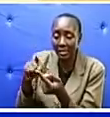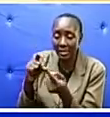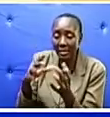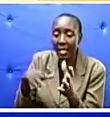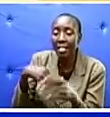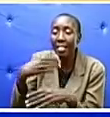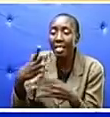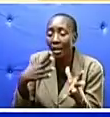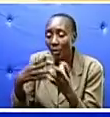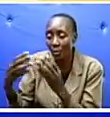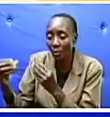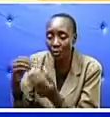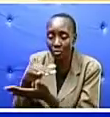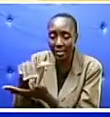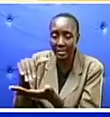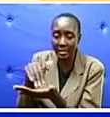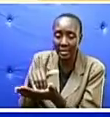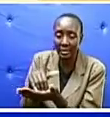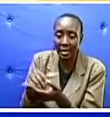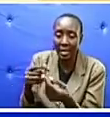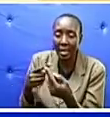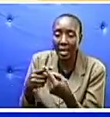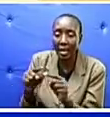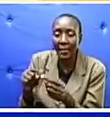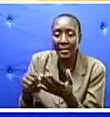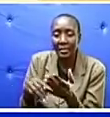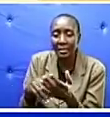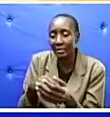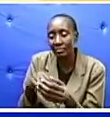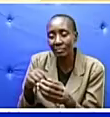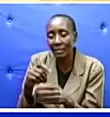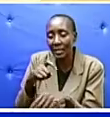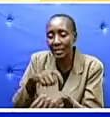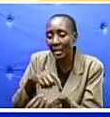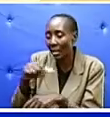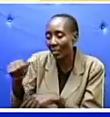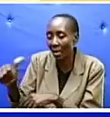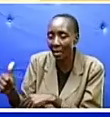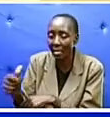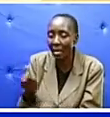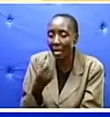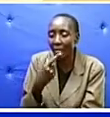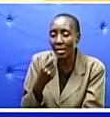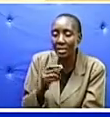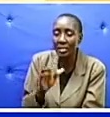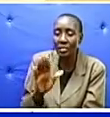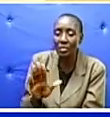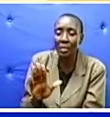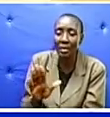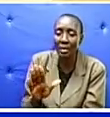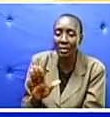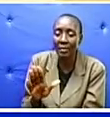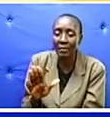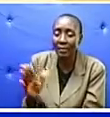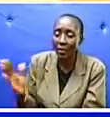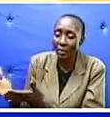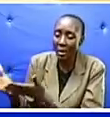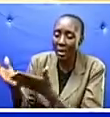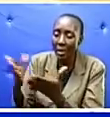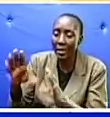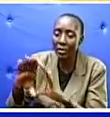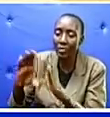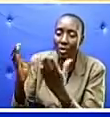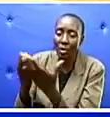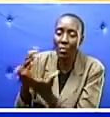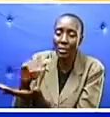the facility. But at the rest of the month, your medicine or your ARVs is taken to the community.